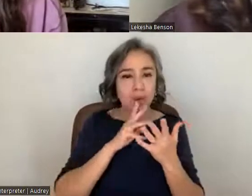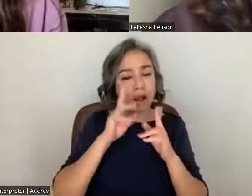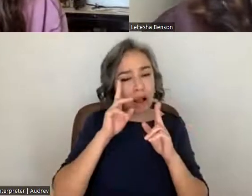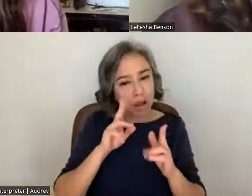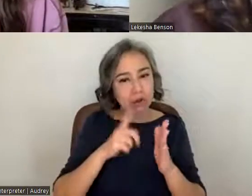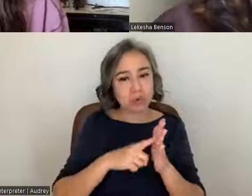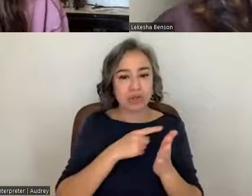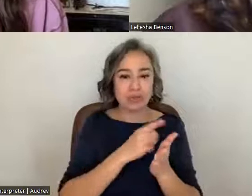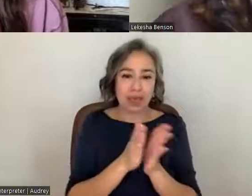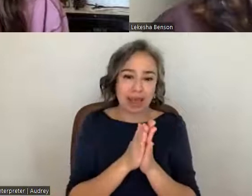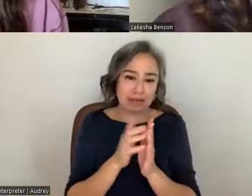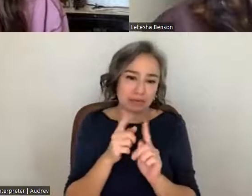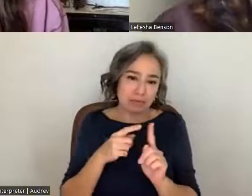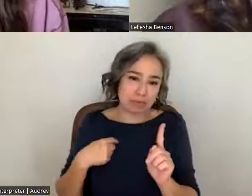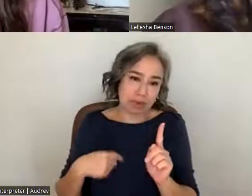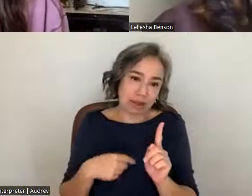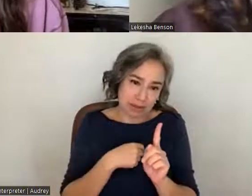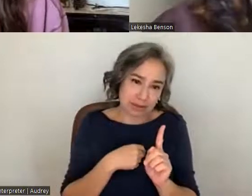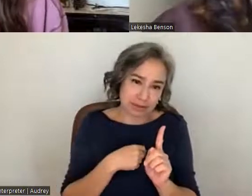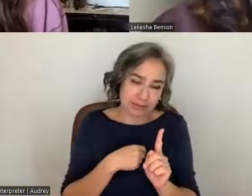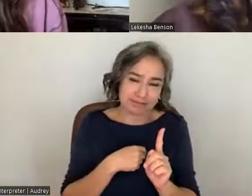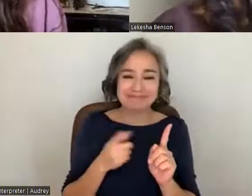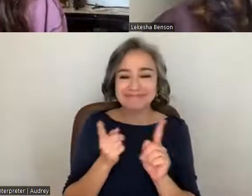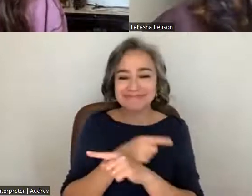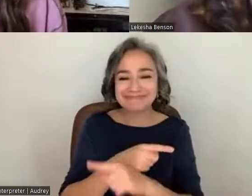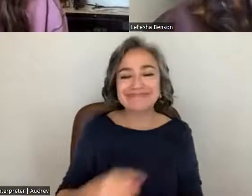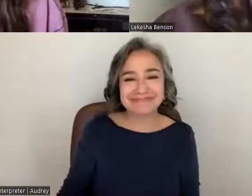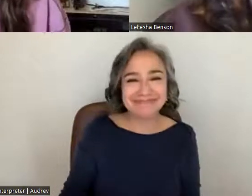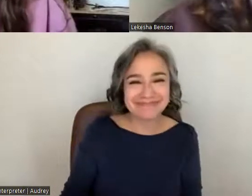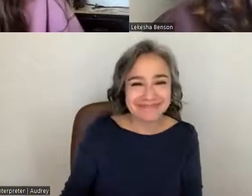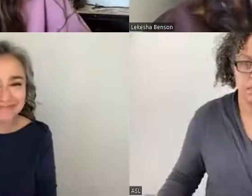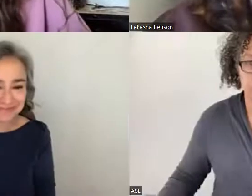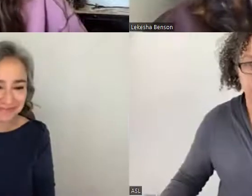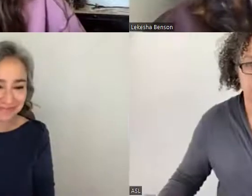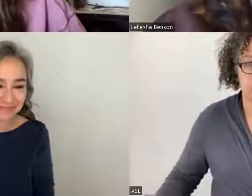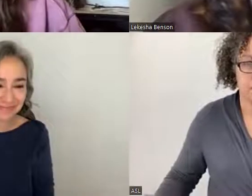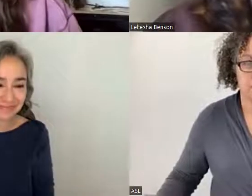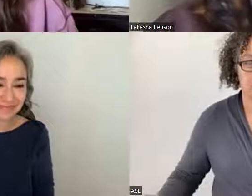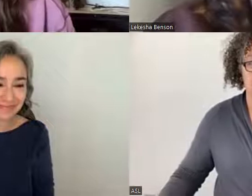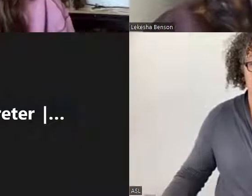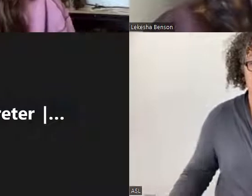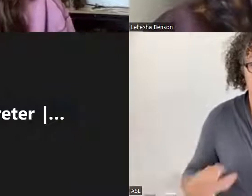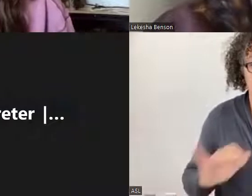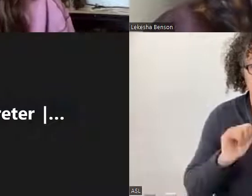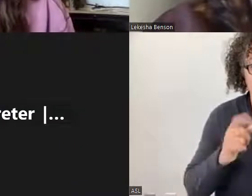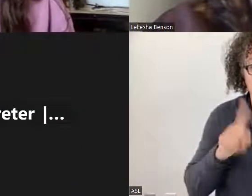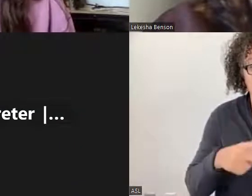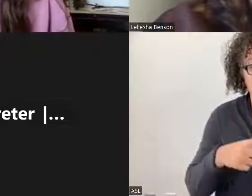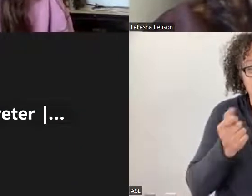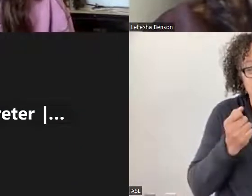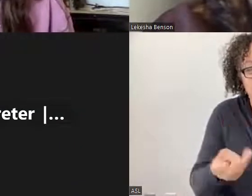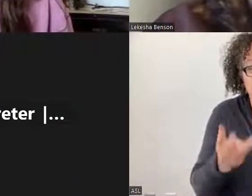being asked of us. And that can happen from so many different places, whether it's